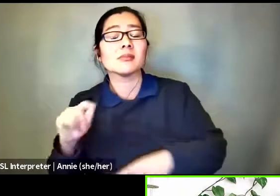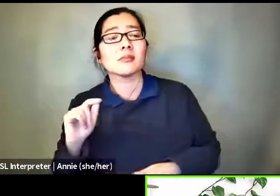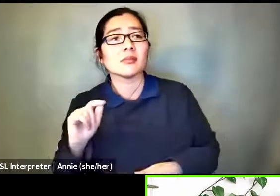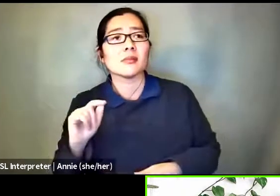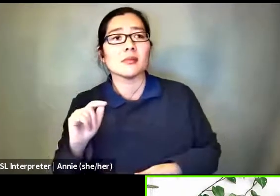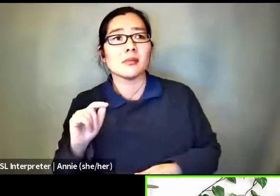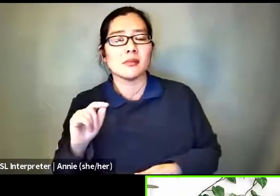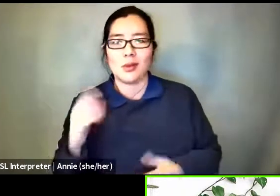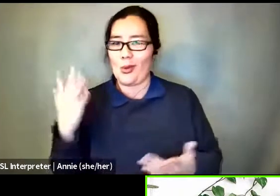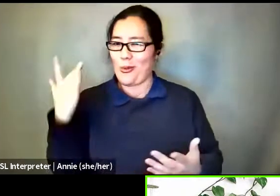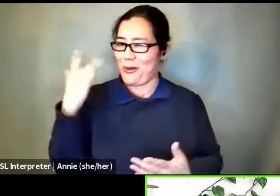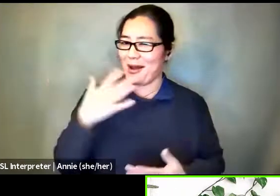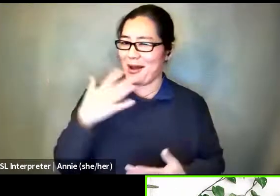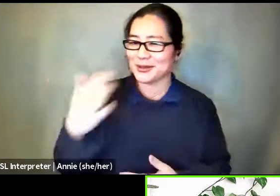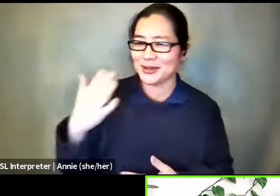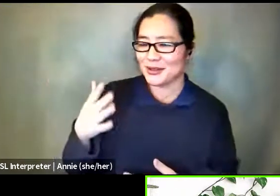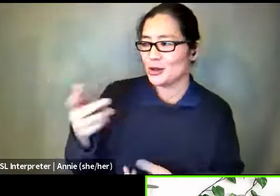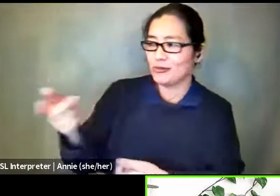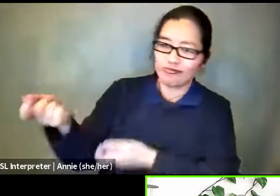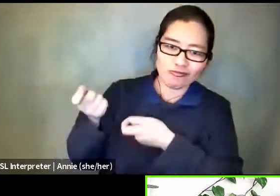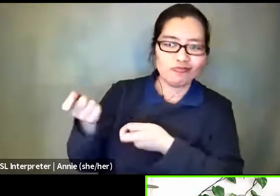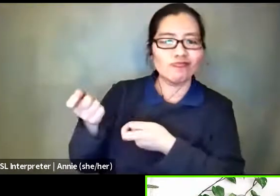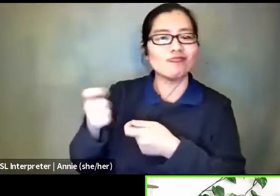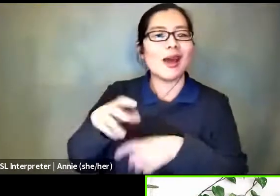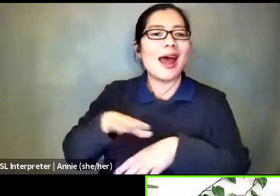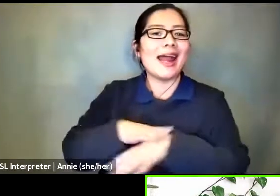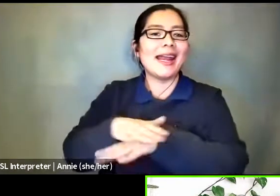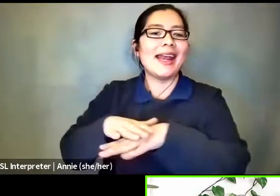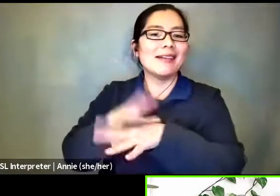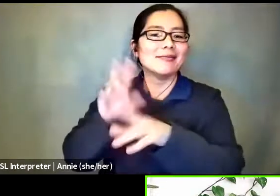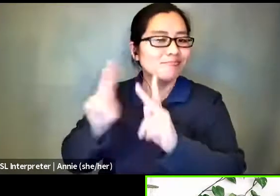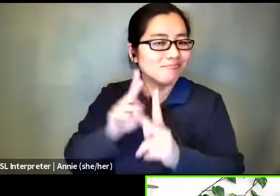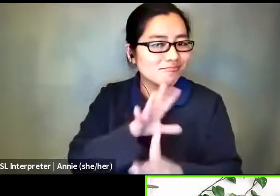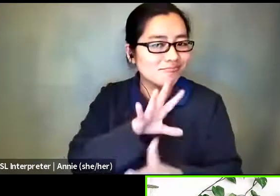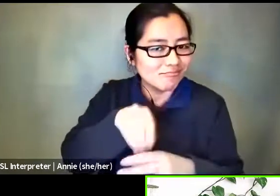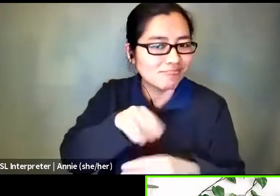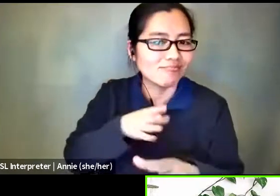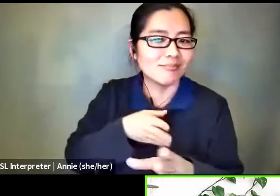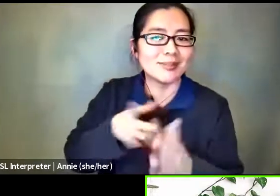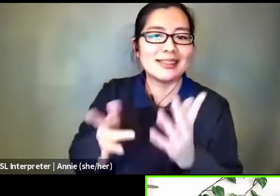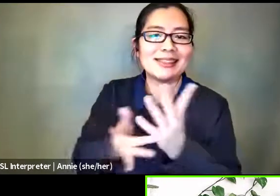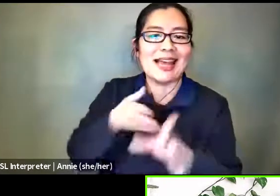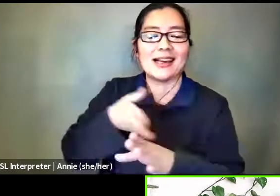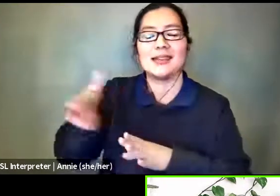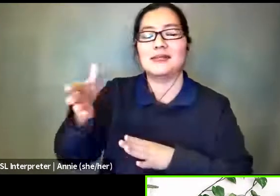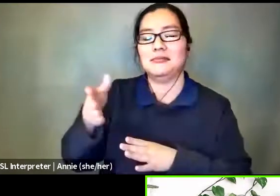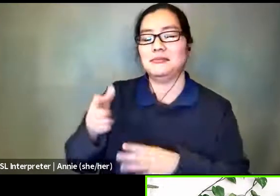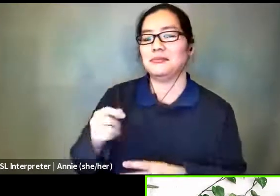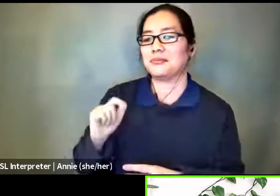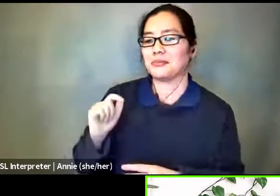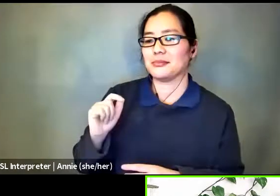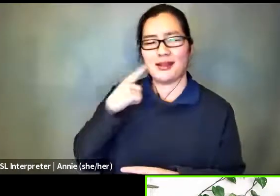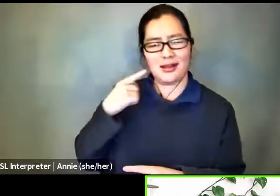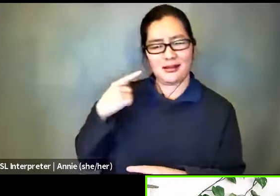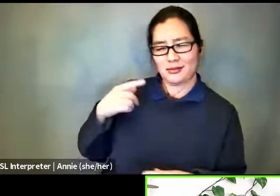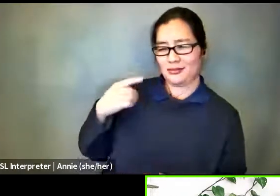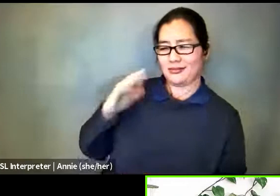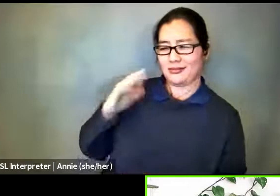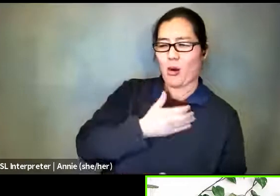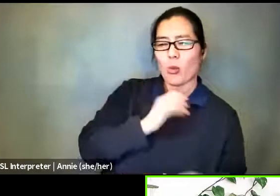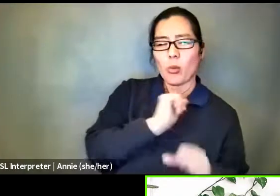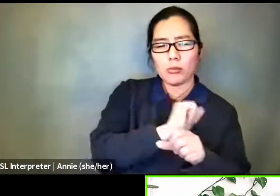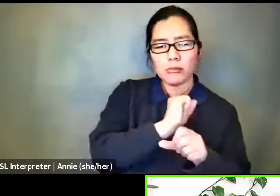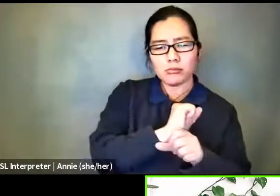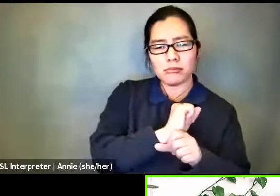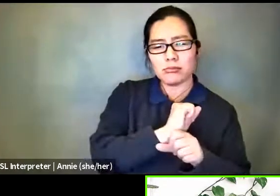to have natives in tech, I think I personally, I feel like what we're doing is actually